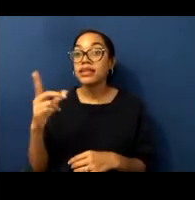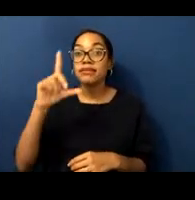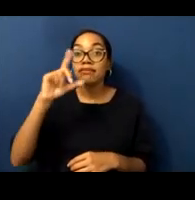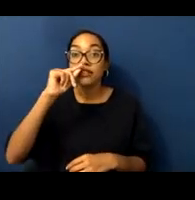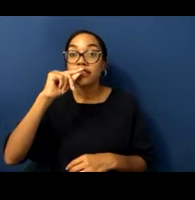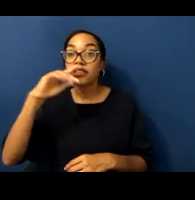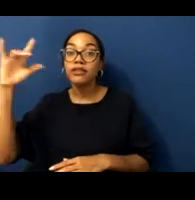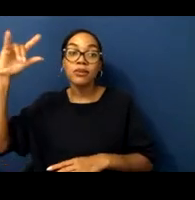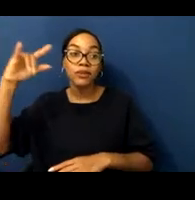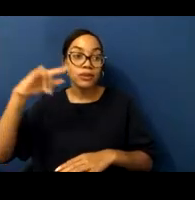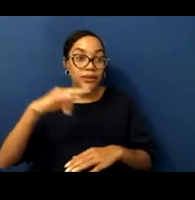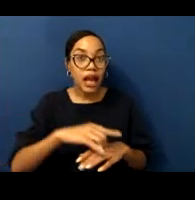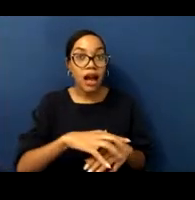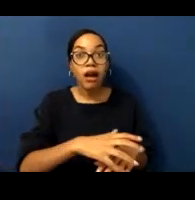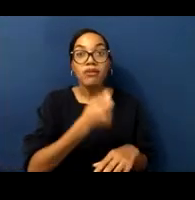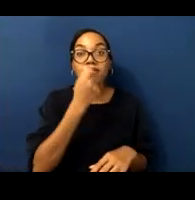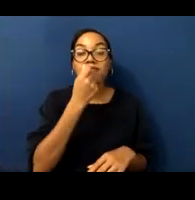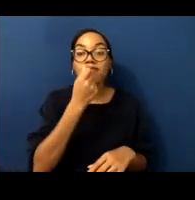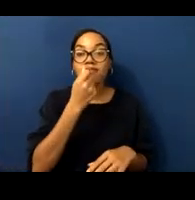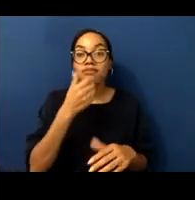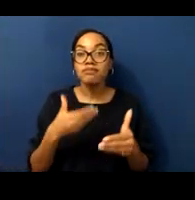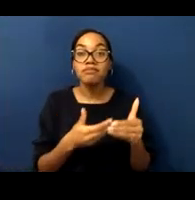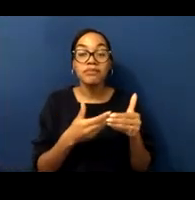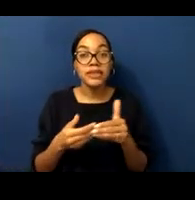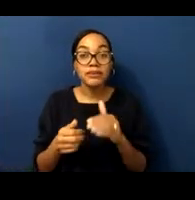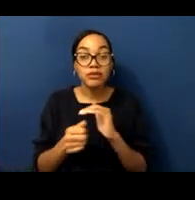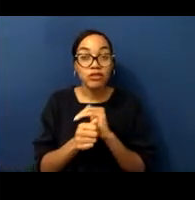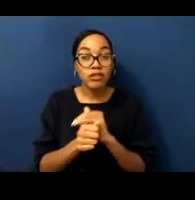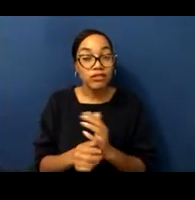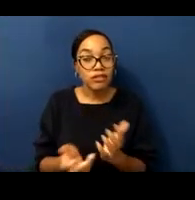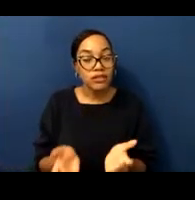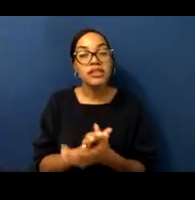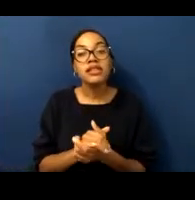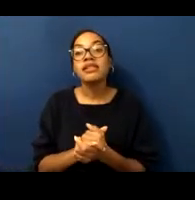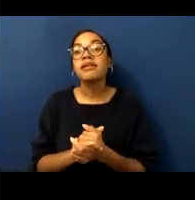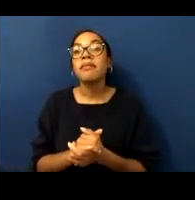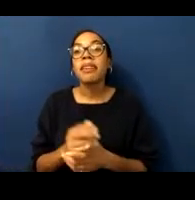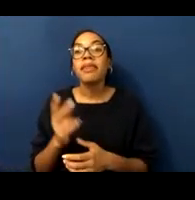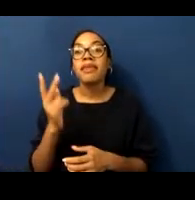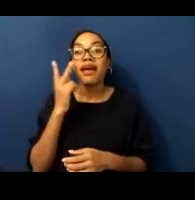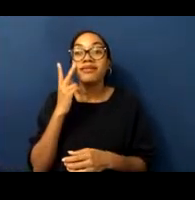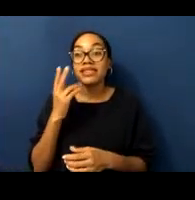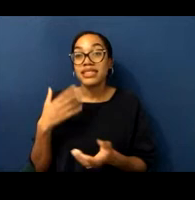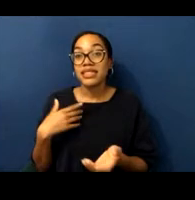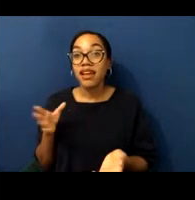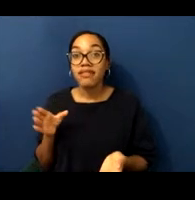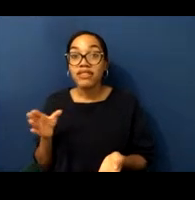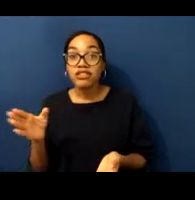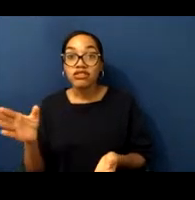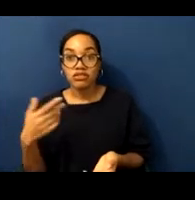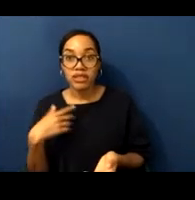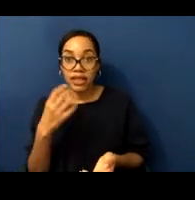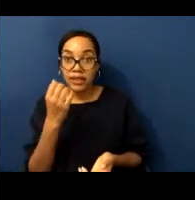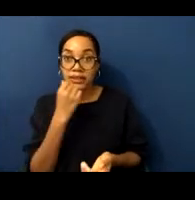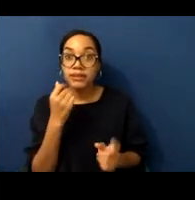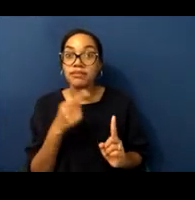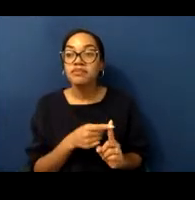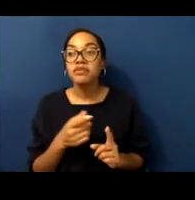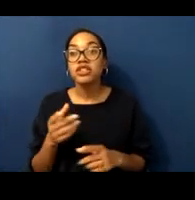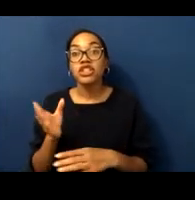down and eat baby turtles, even smaller fish, sharks. There's